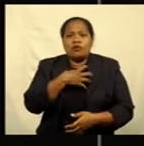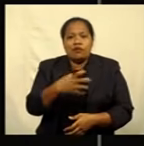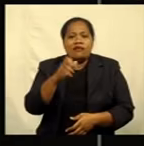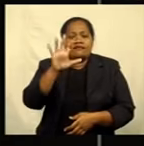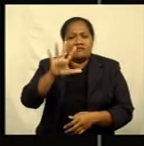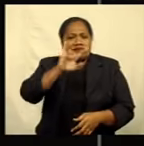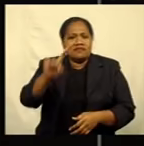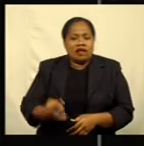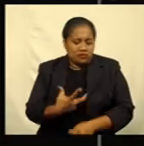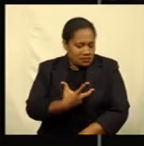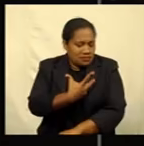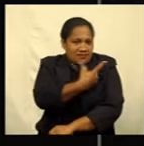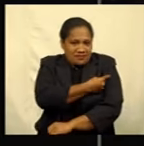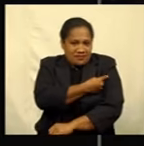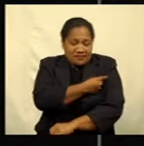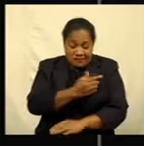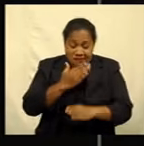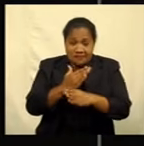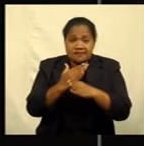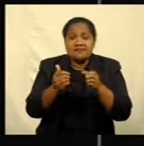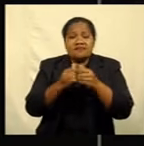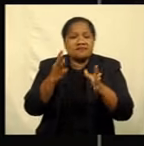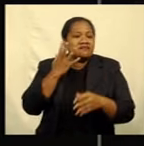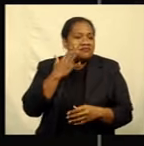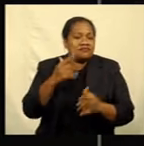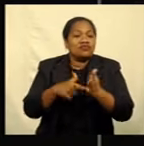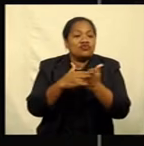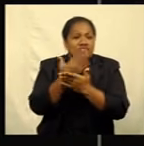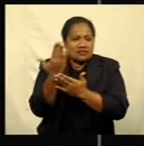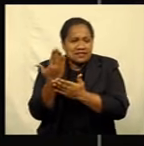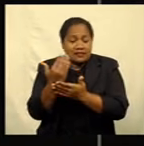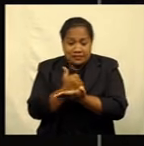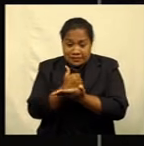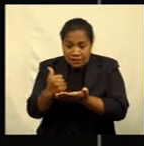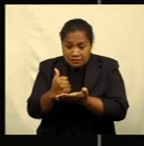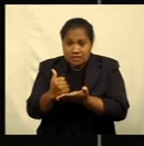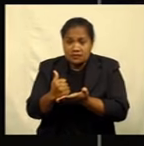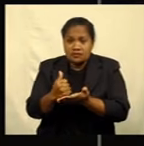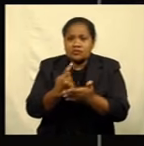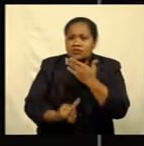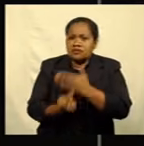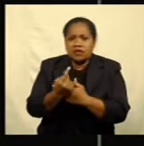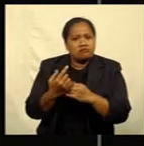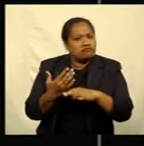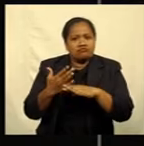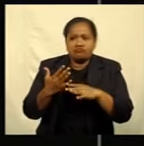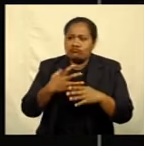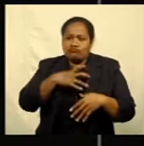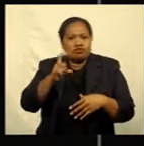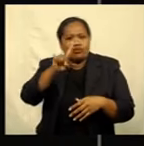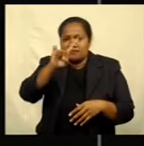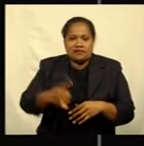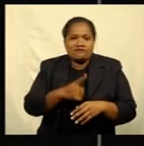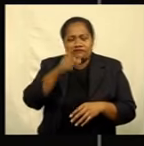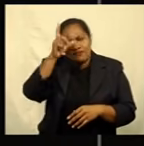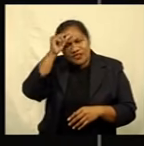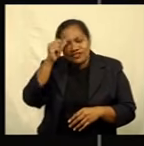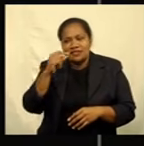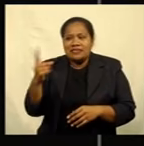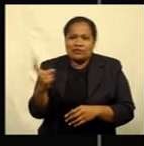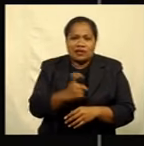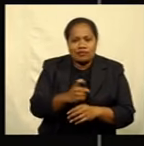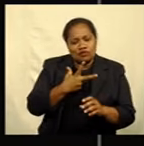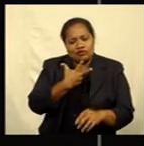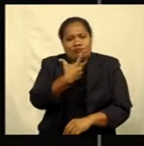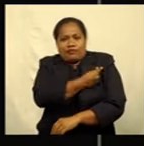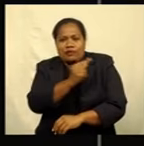doses. Operations started on Tuesday and daily numbers crossed 1,000 Fijians coming to get either their first or second jab